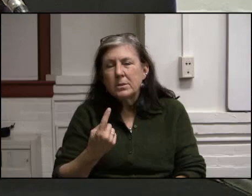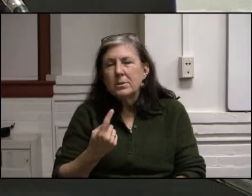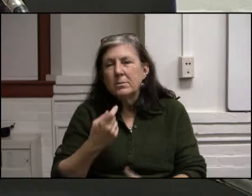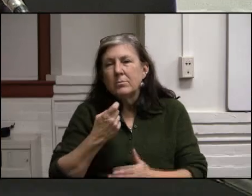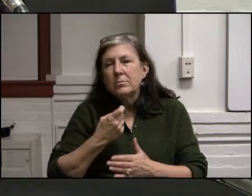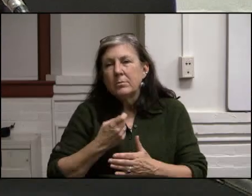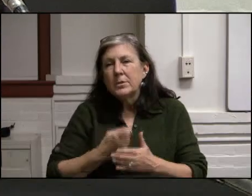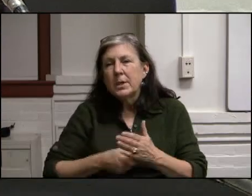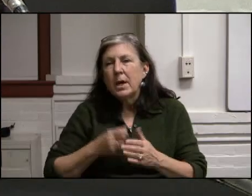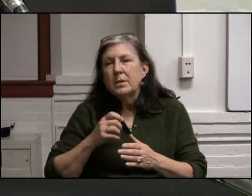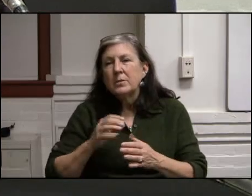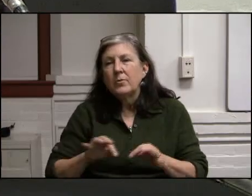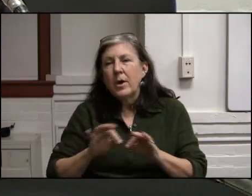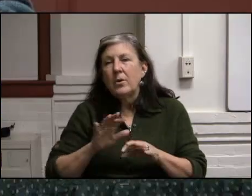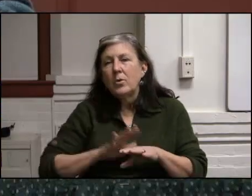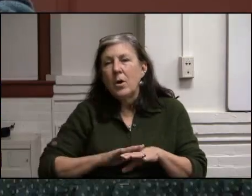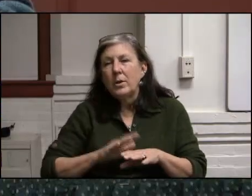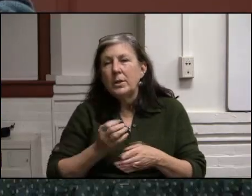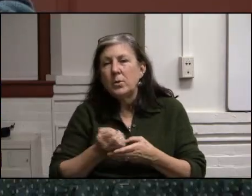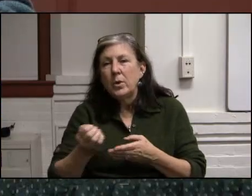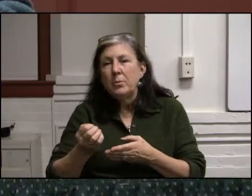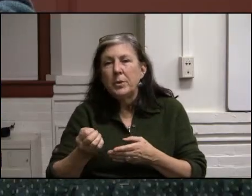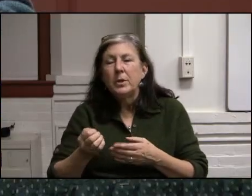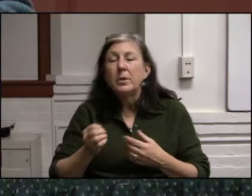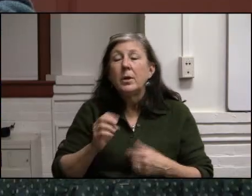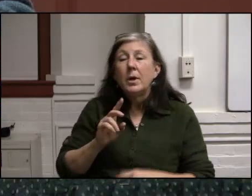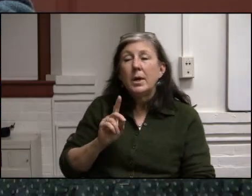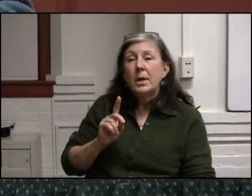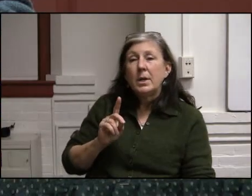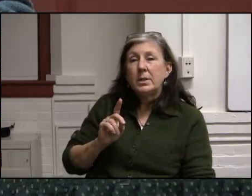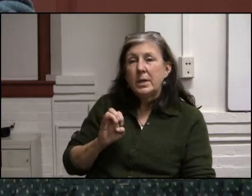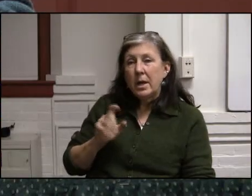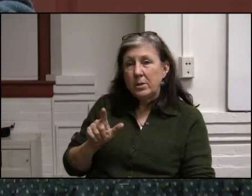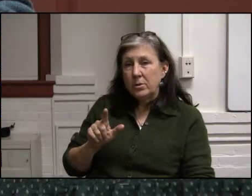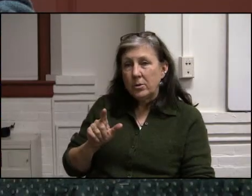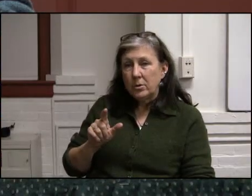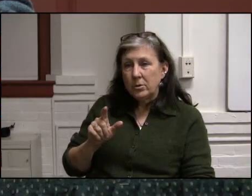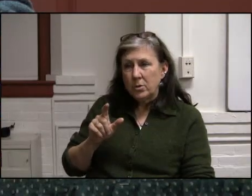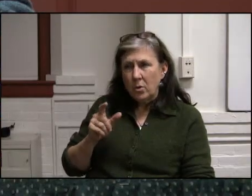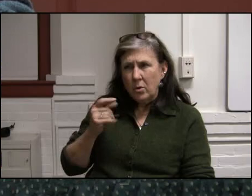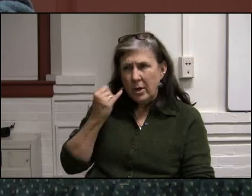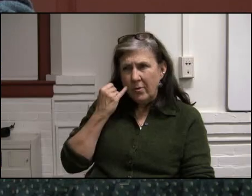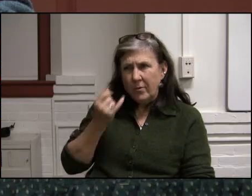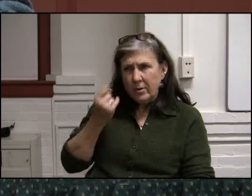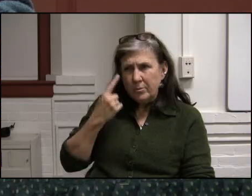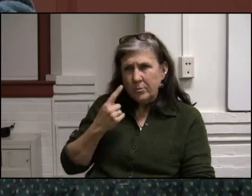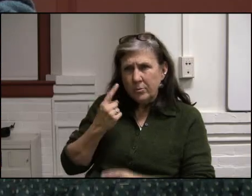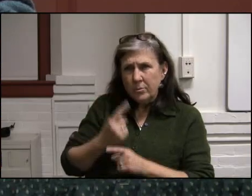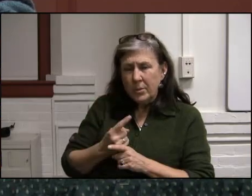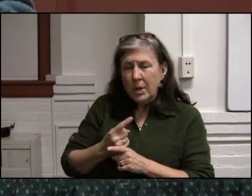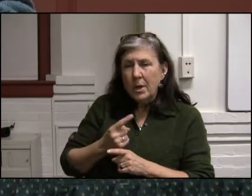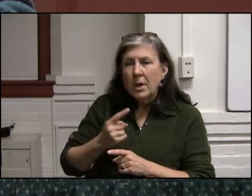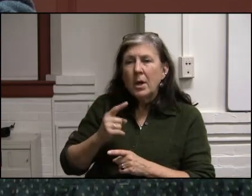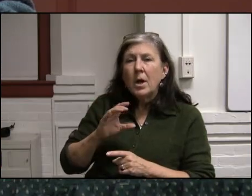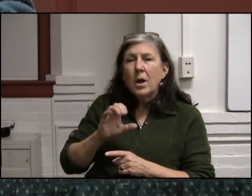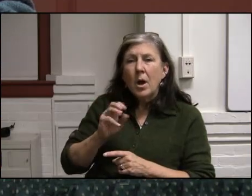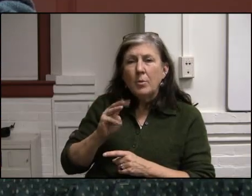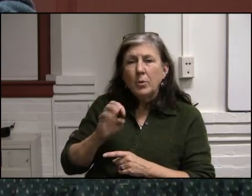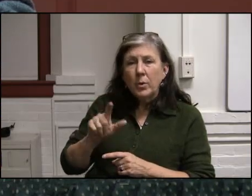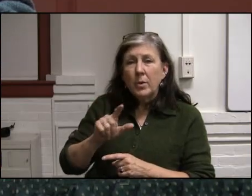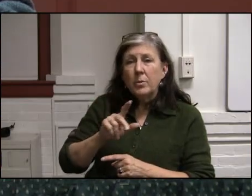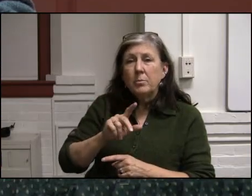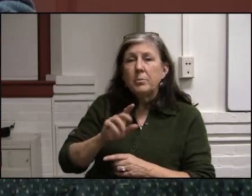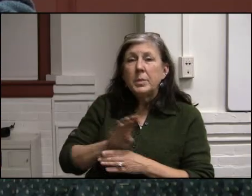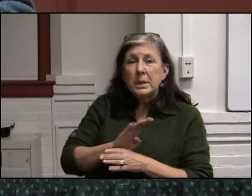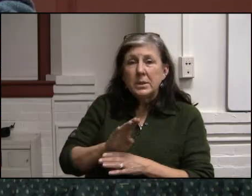equipment. And so if I'm reading this correctly, Commonwealth's business personal property went down,